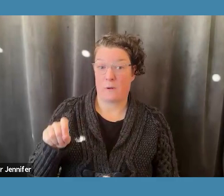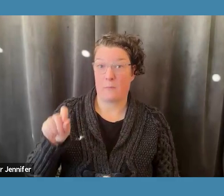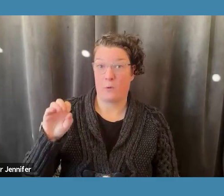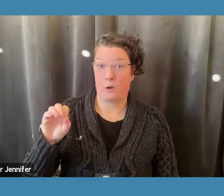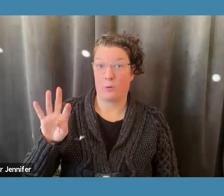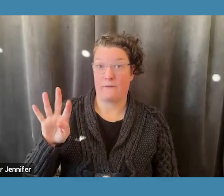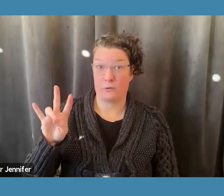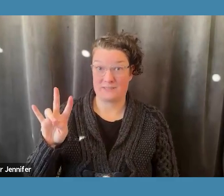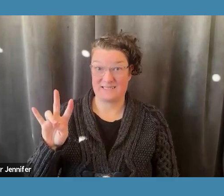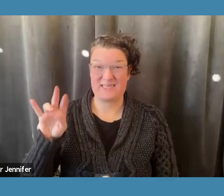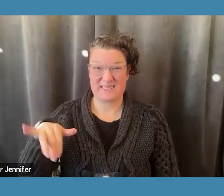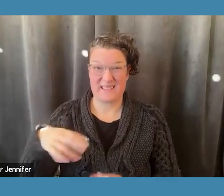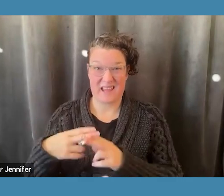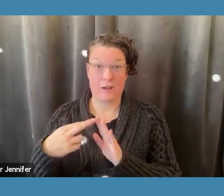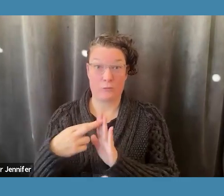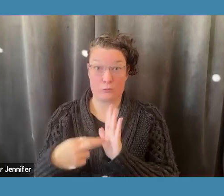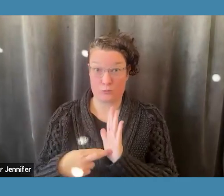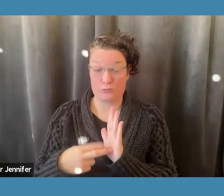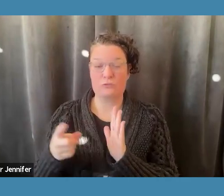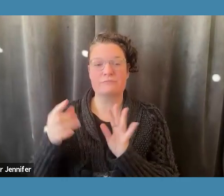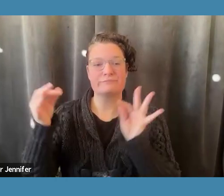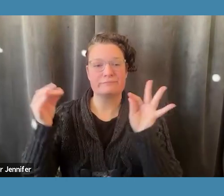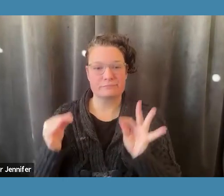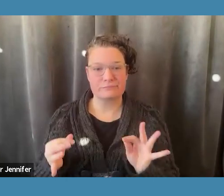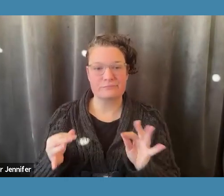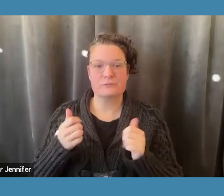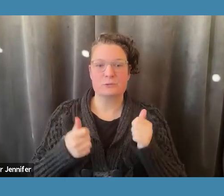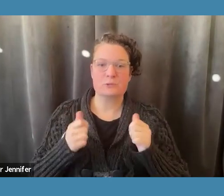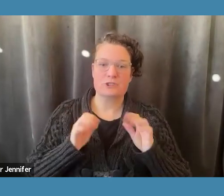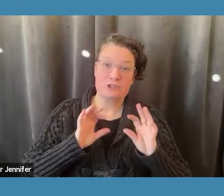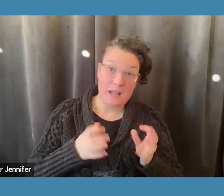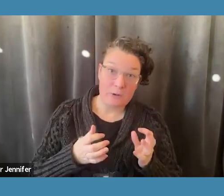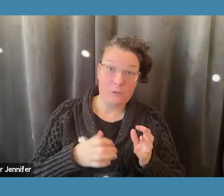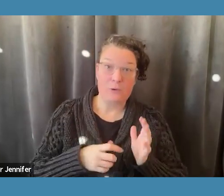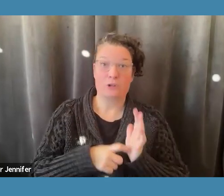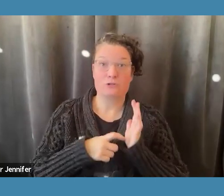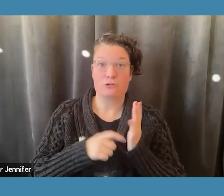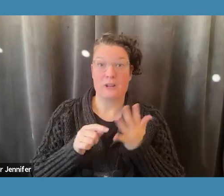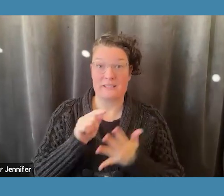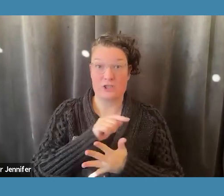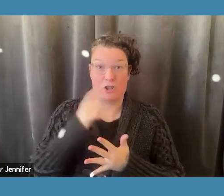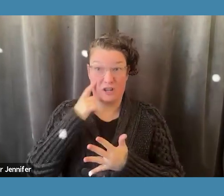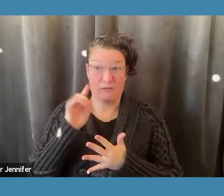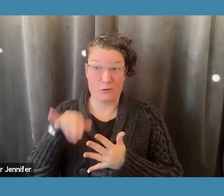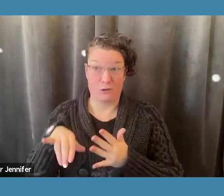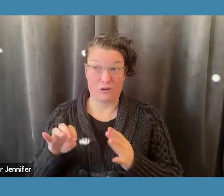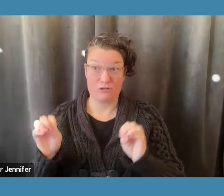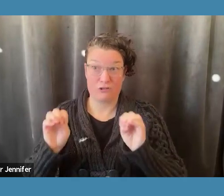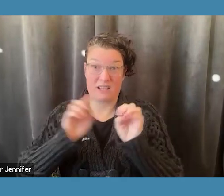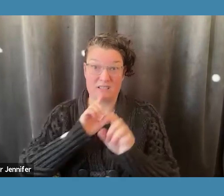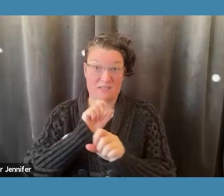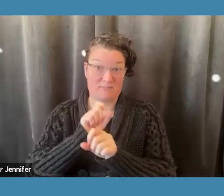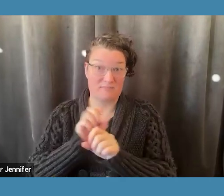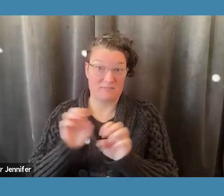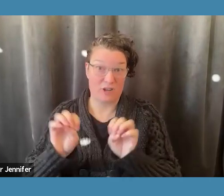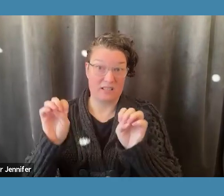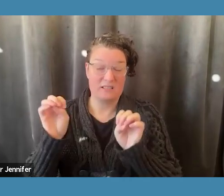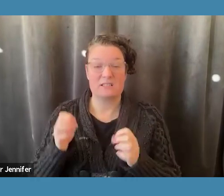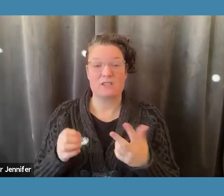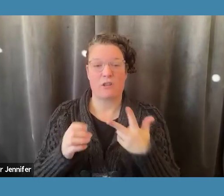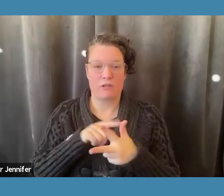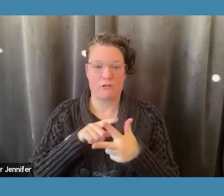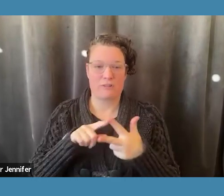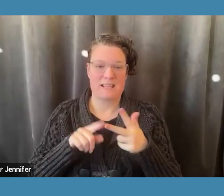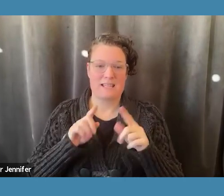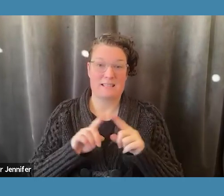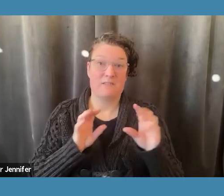65G-1.047 that lays out the categories and the criteria for crisis. So there's 3 crisis